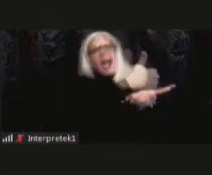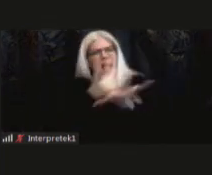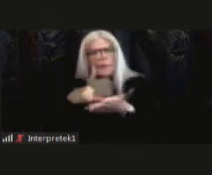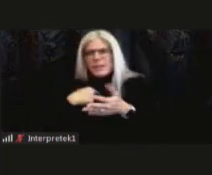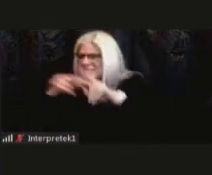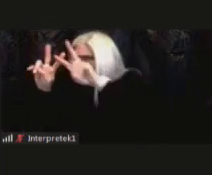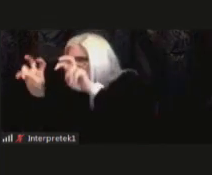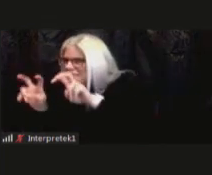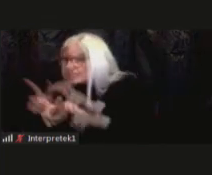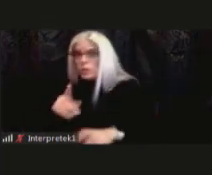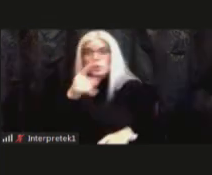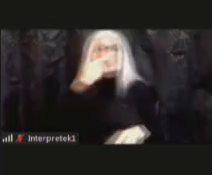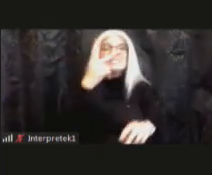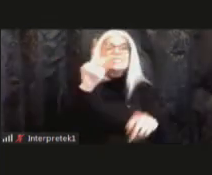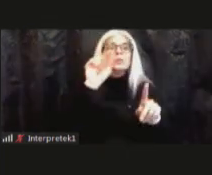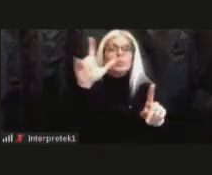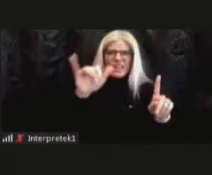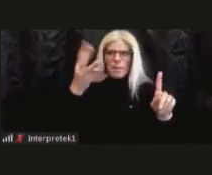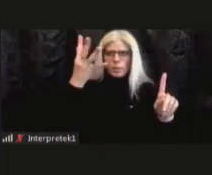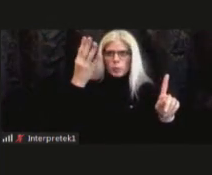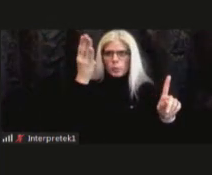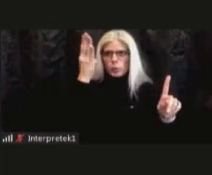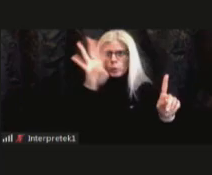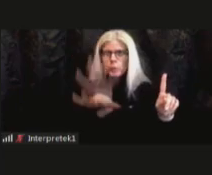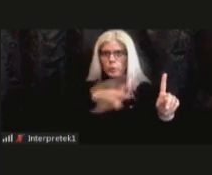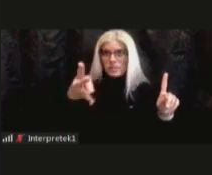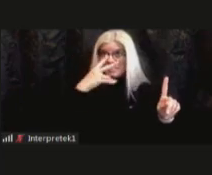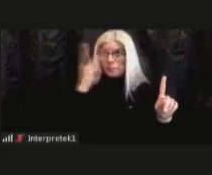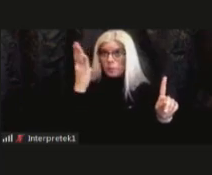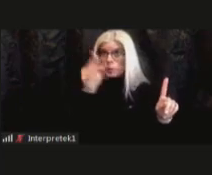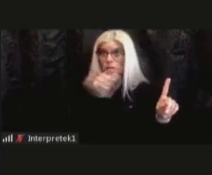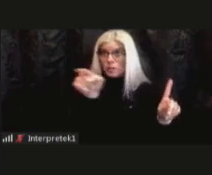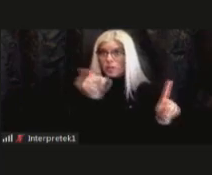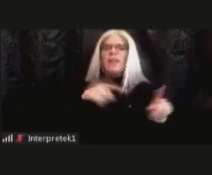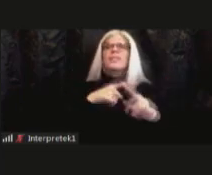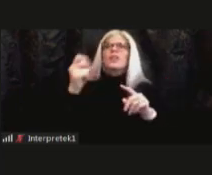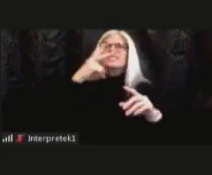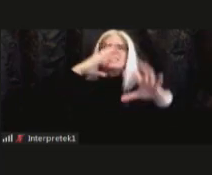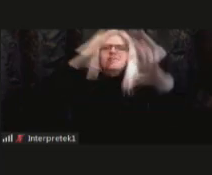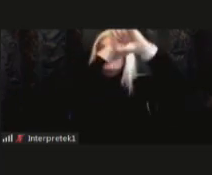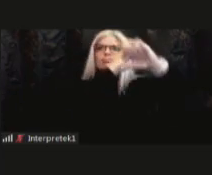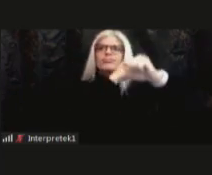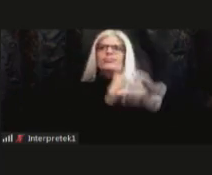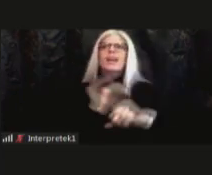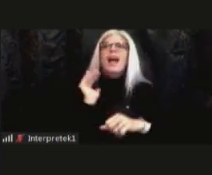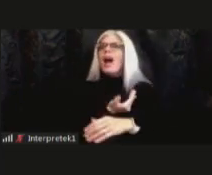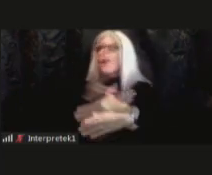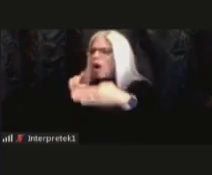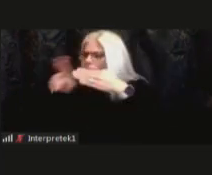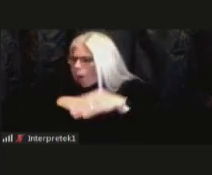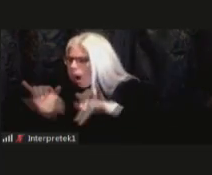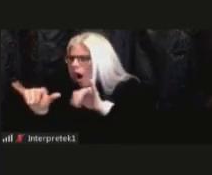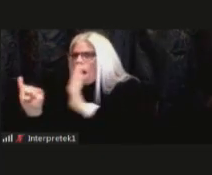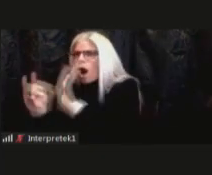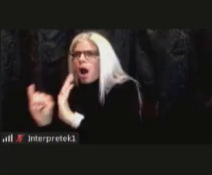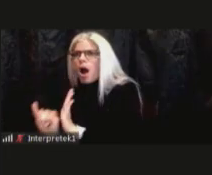which is the blue spreadsheet in the corner of your screen, as well as the summary of our findings in the purple text boxes, which I'll share with you. So